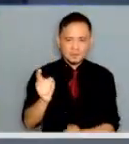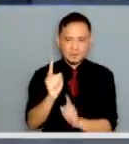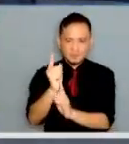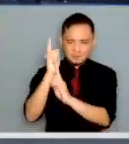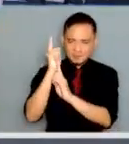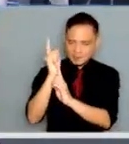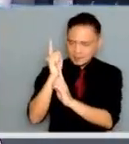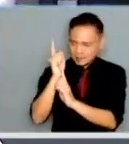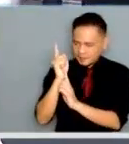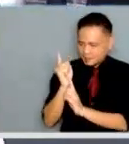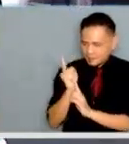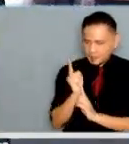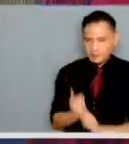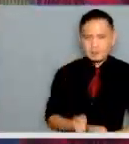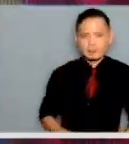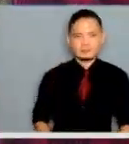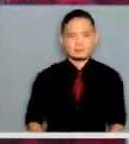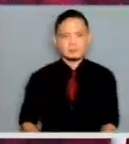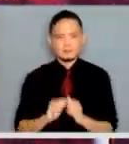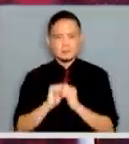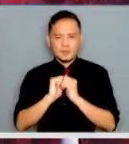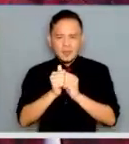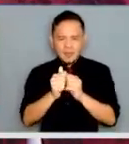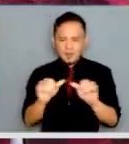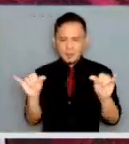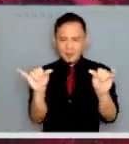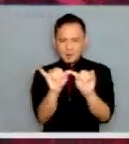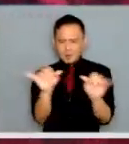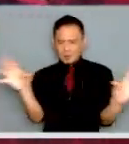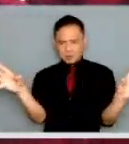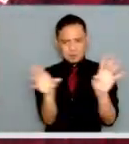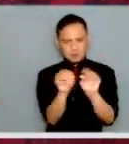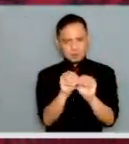525,600 minutes. How do you